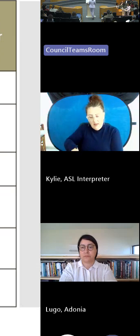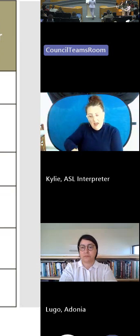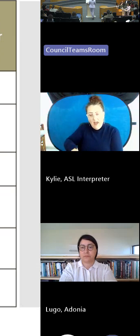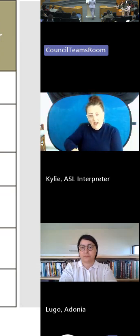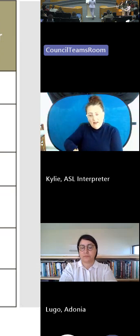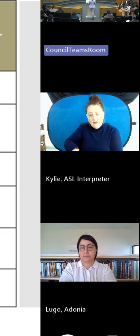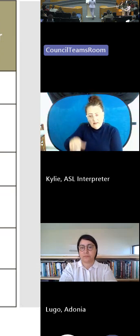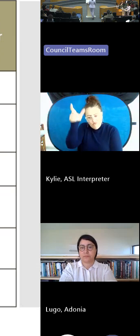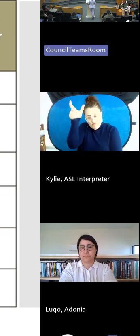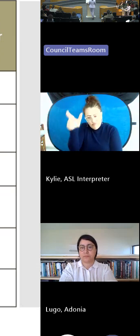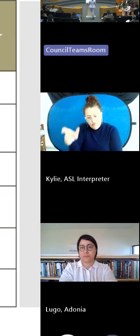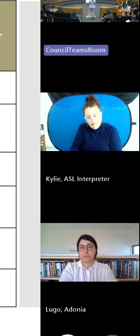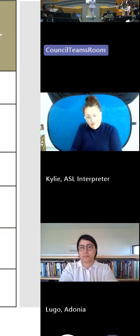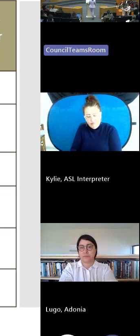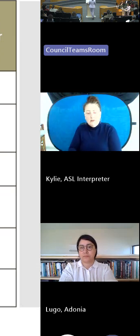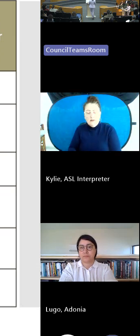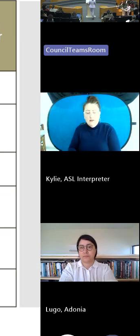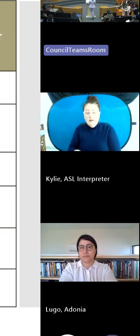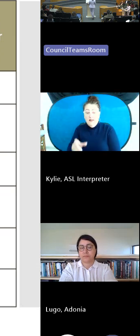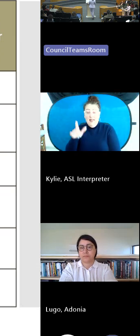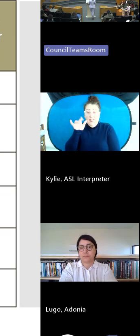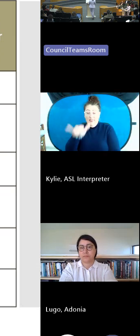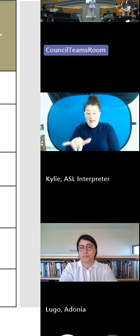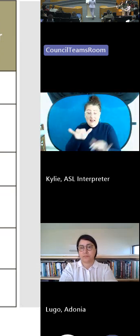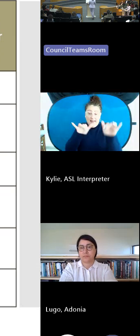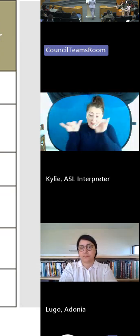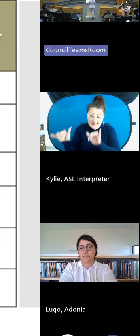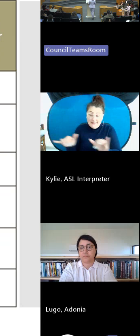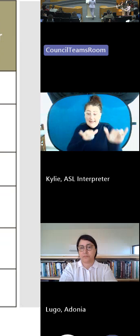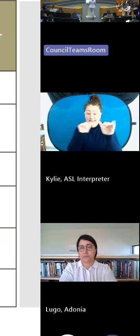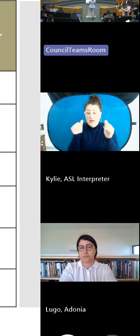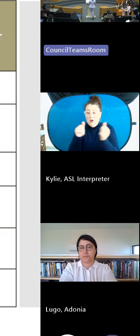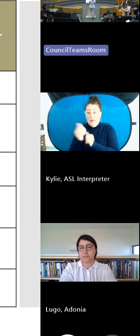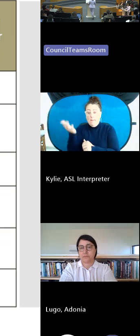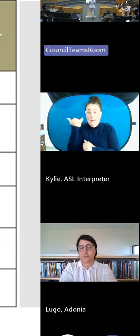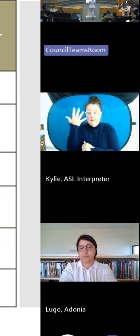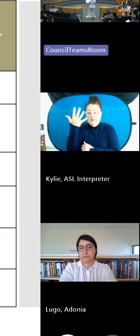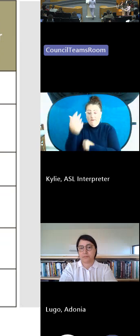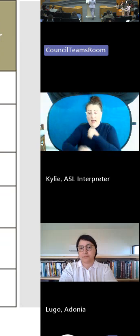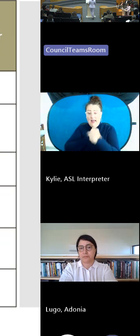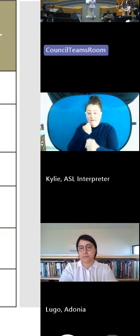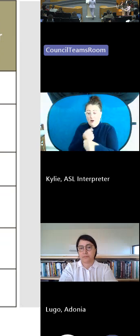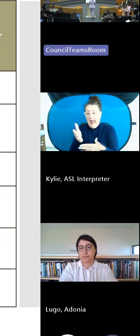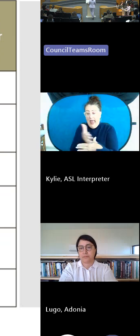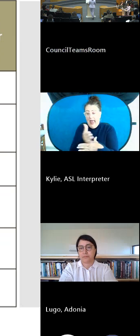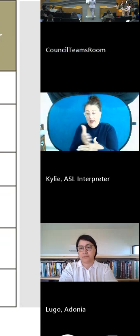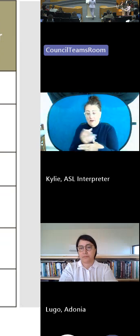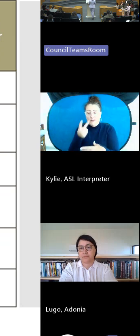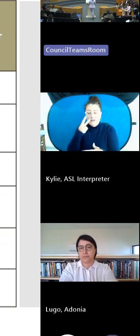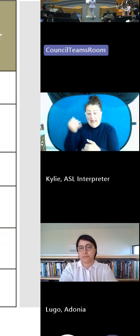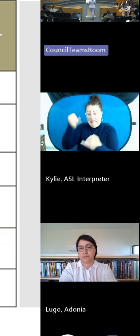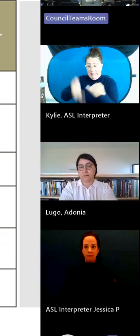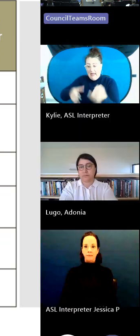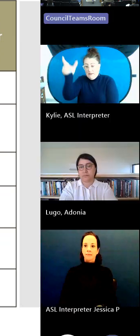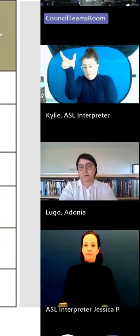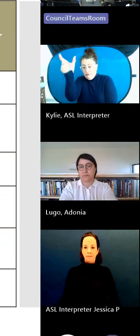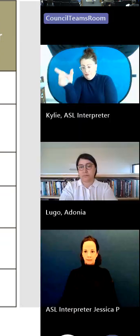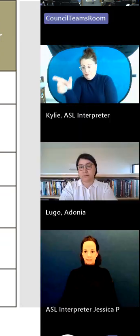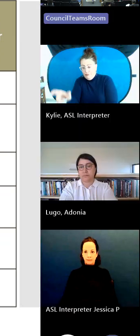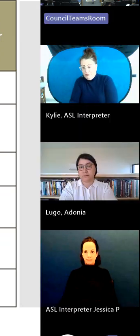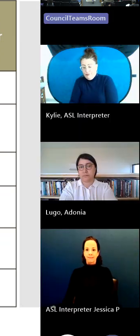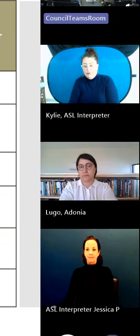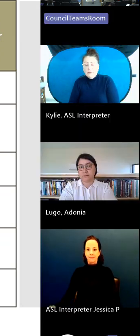all milestones. And that is very consistent with the last 5-year average, which is shown in the last column. I do want